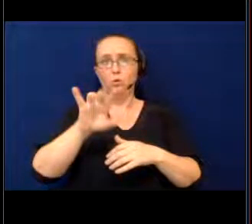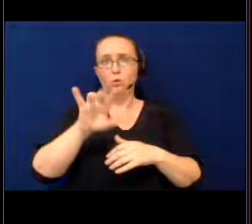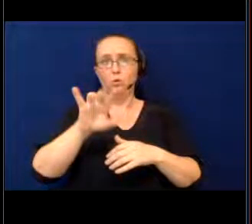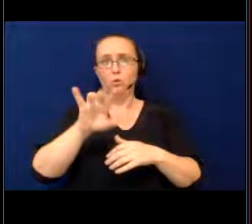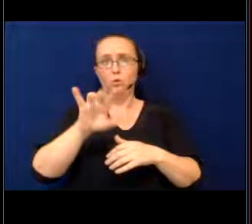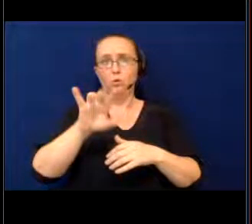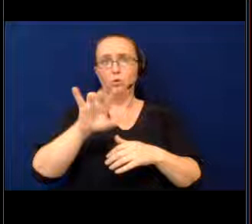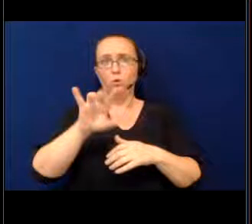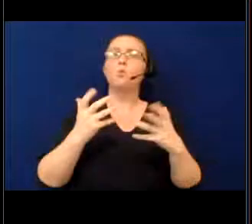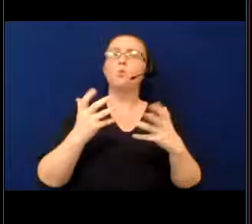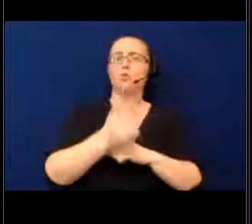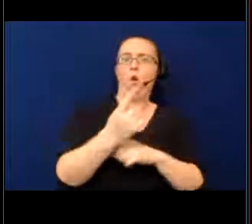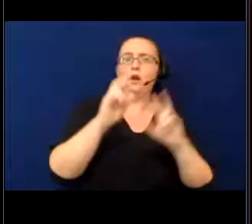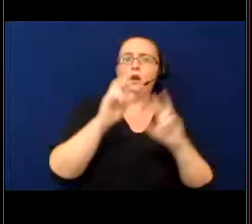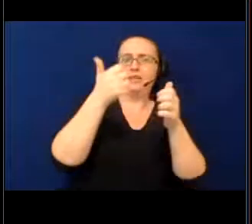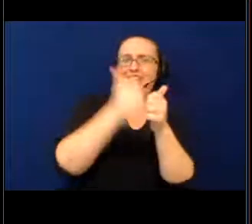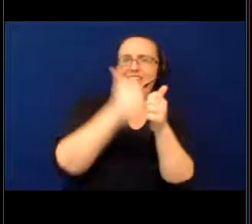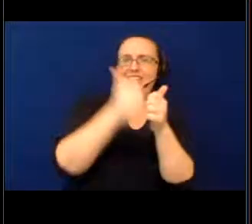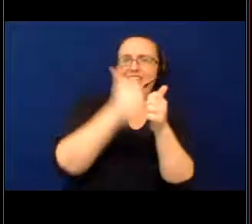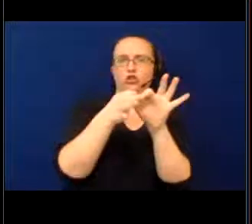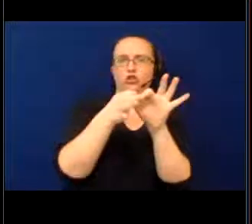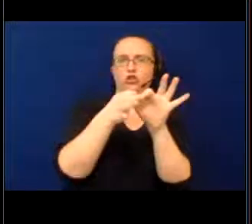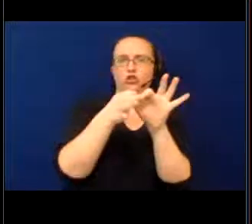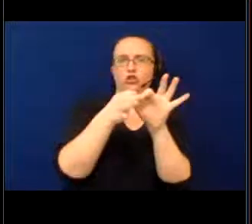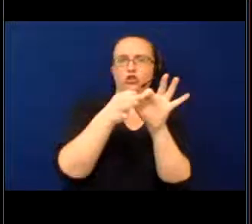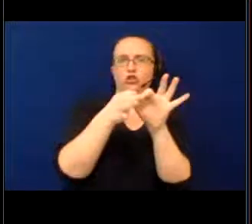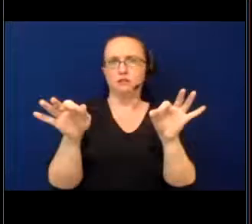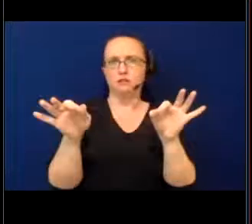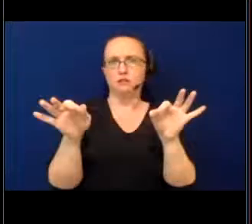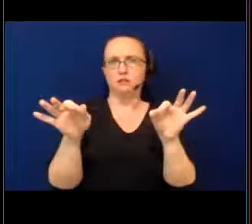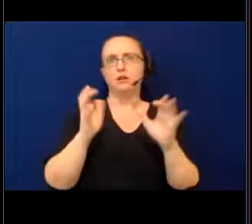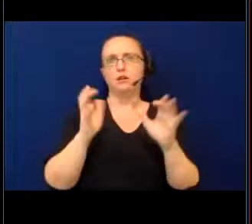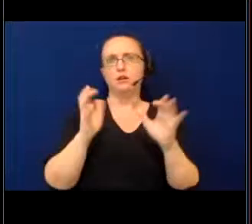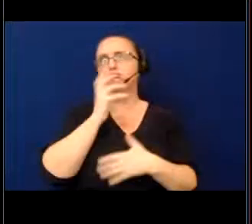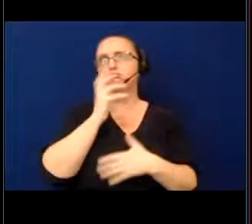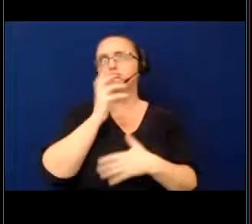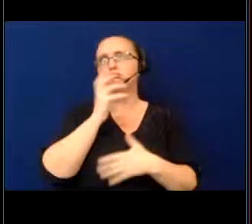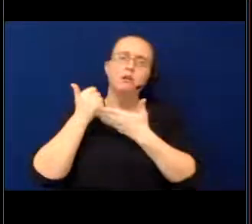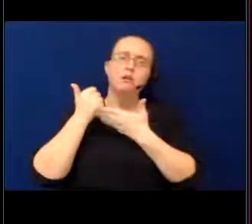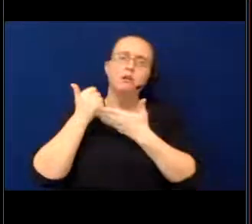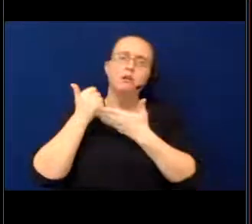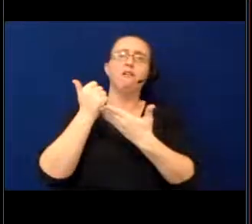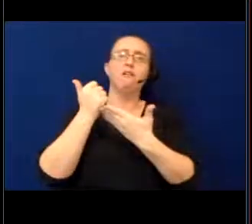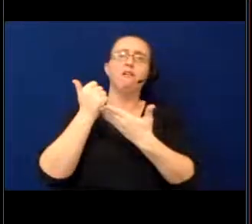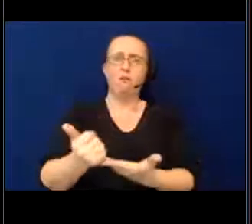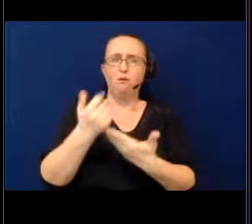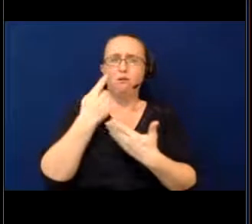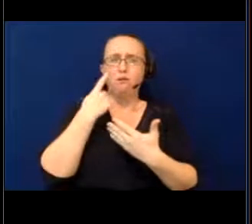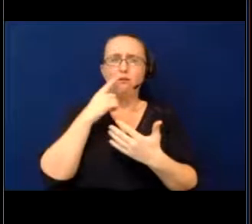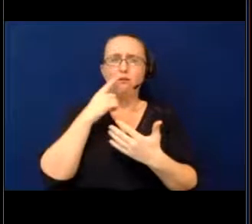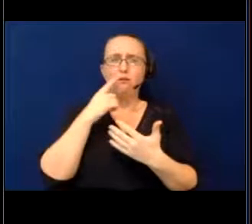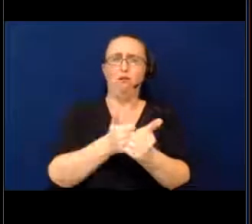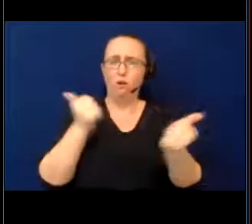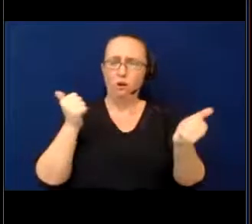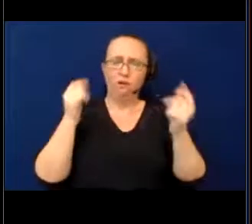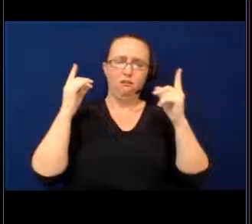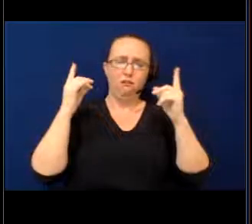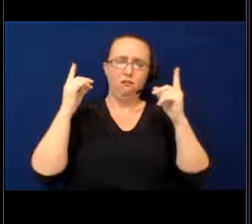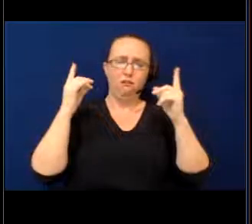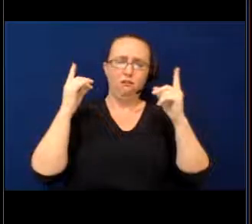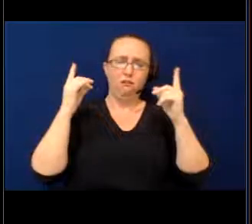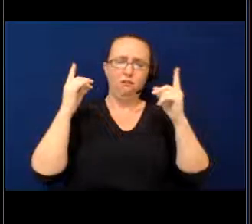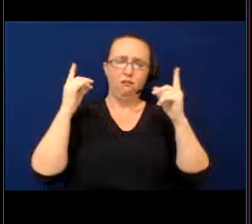each sentence. This really helps, and it helps avoid complexity and confusion. And you